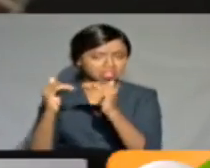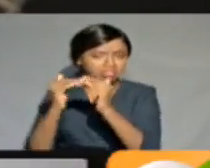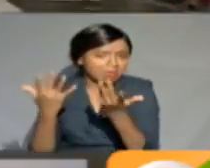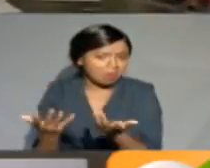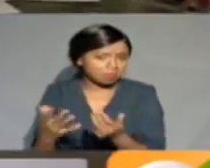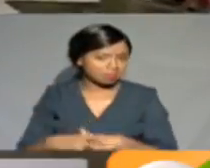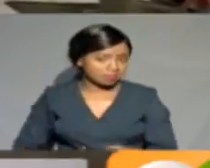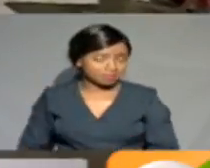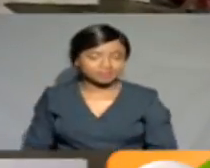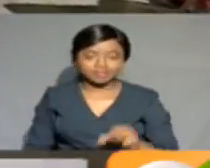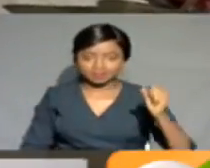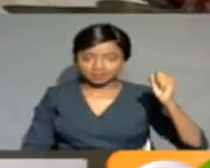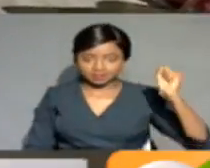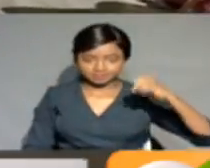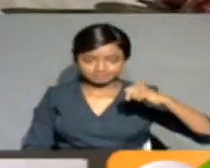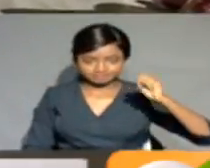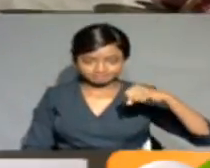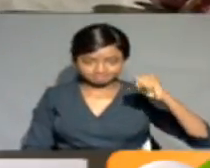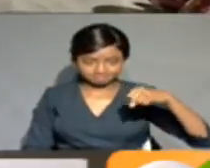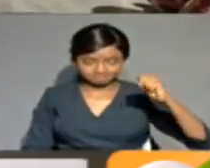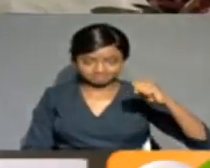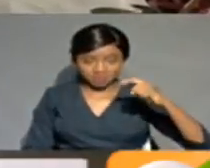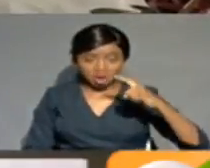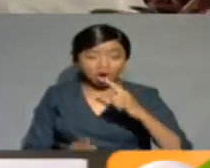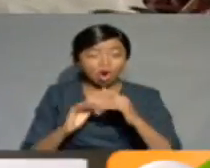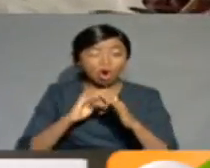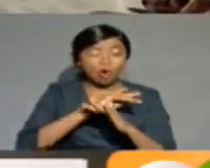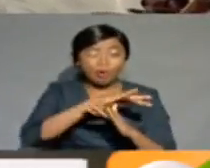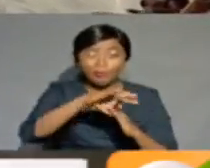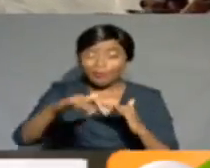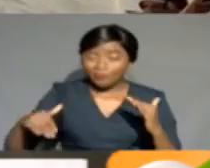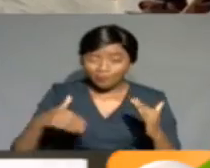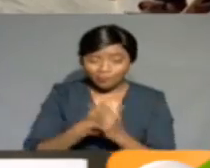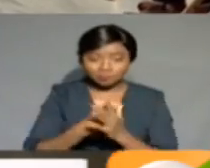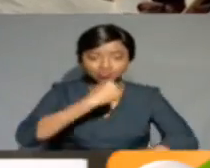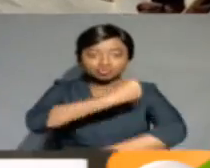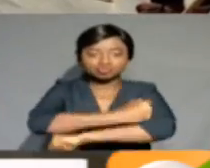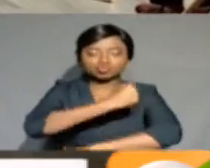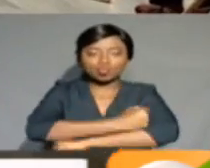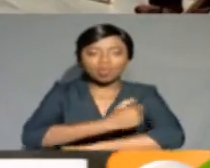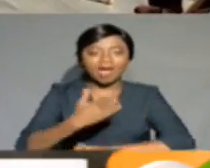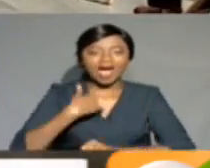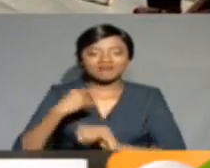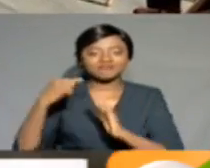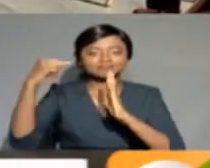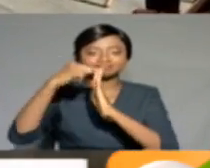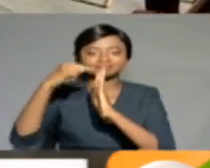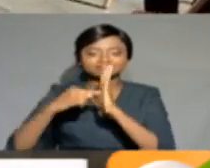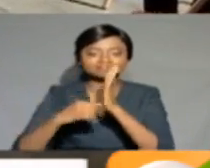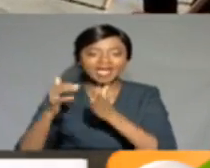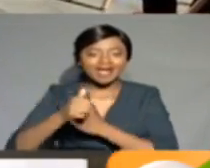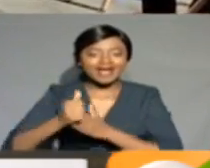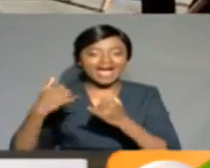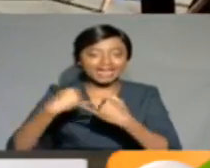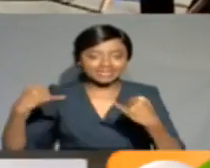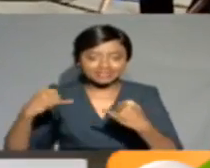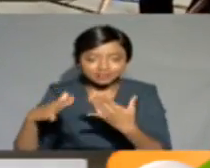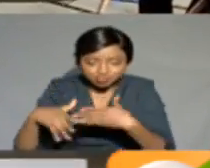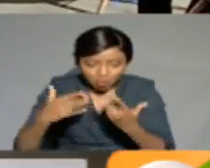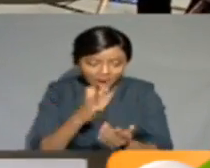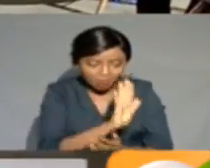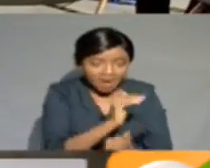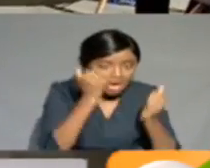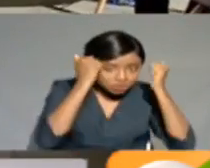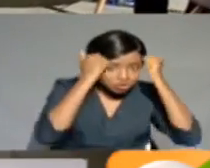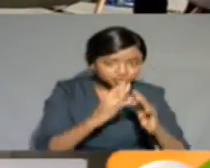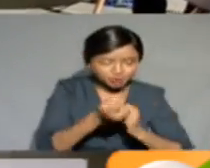Yes, all schools have guidelines on how student conduct should be and